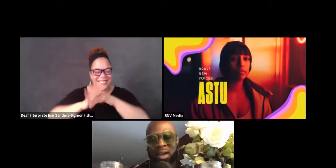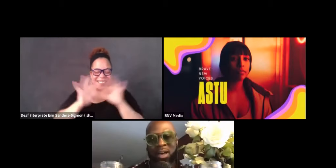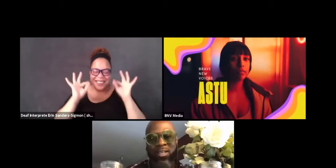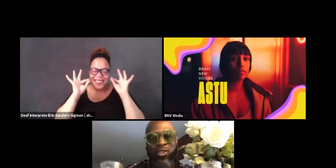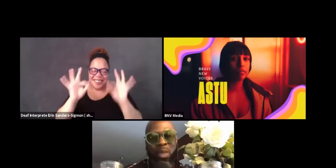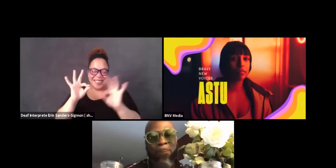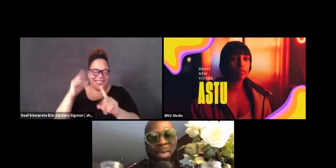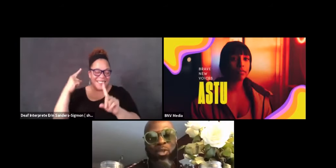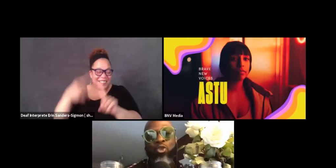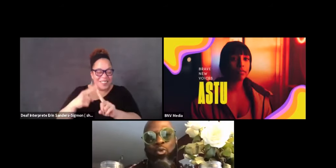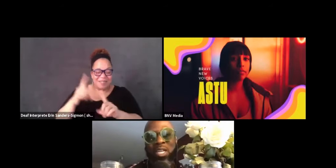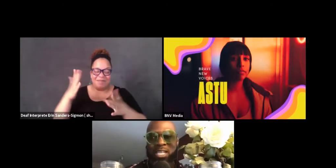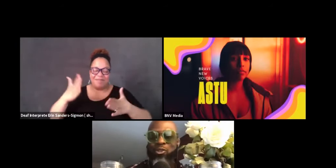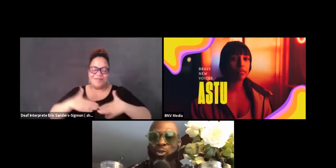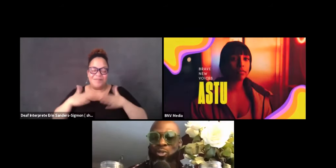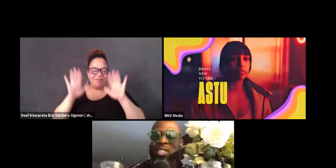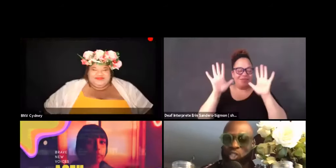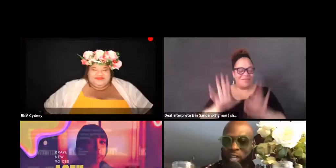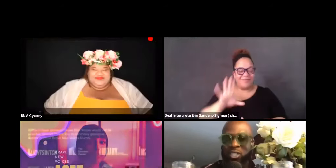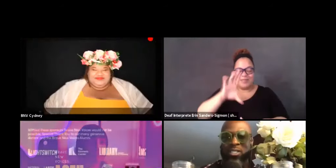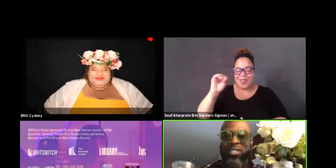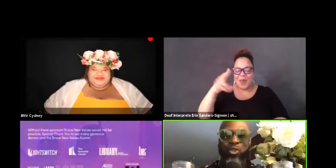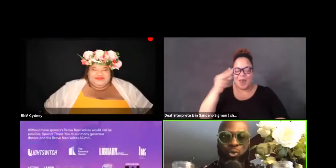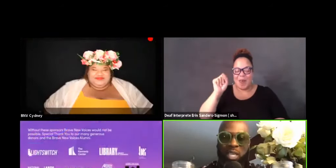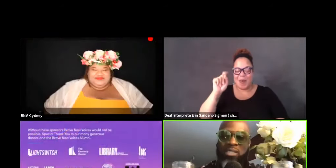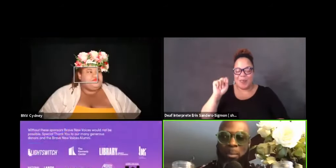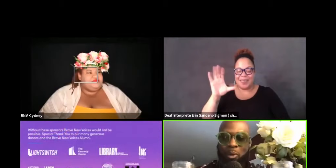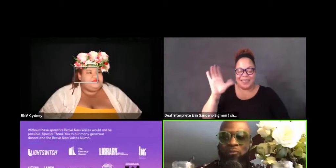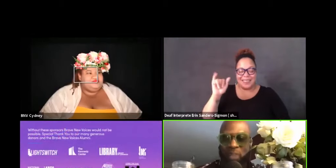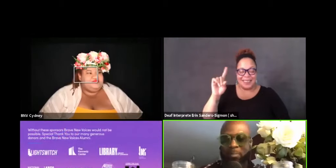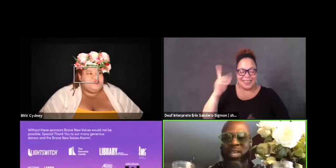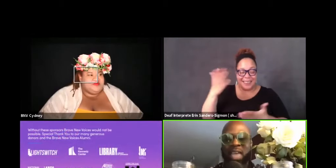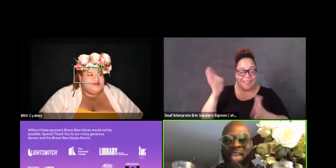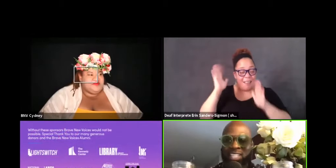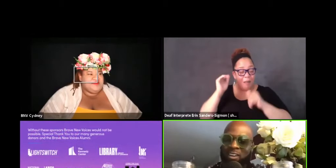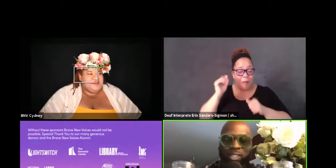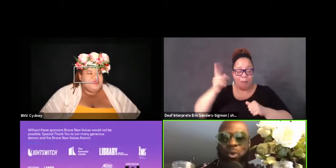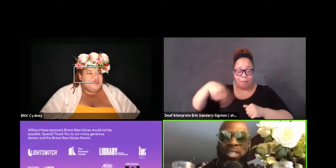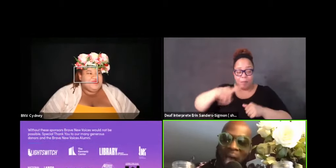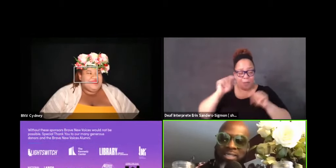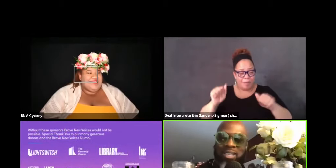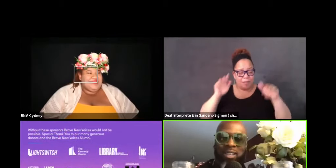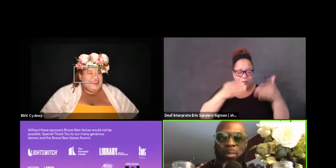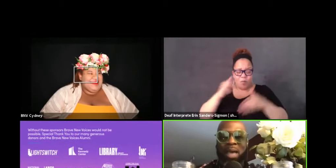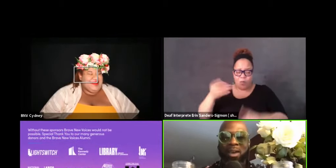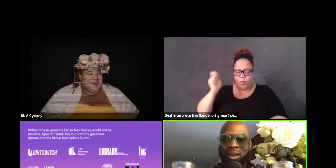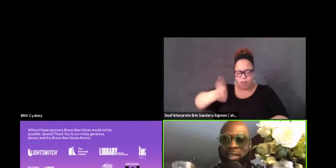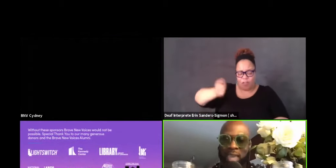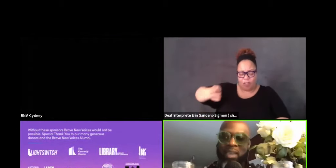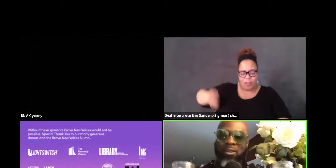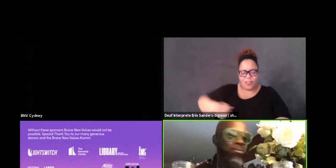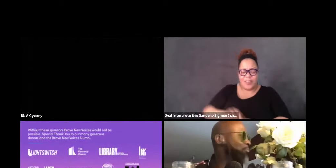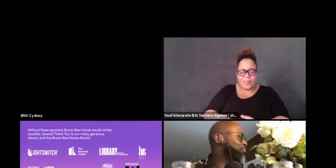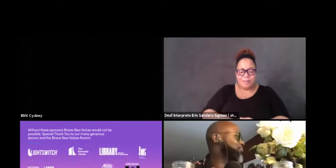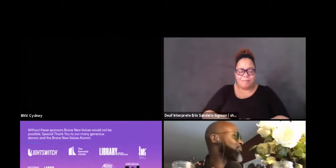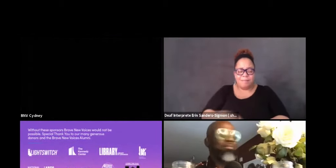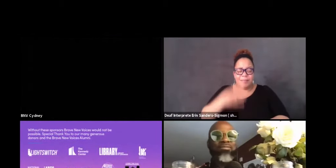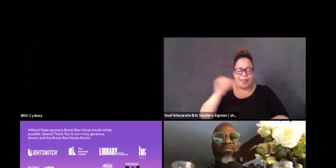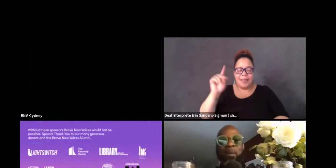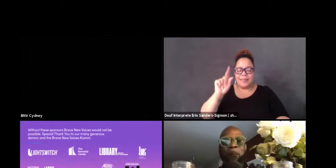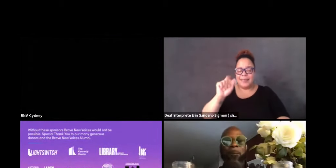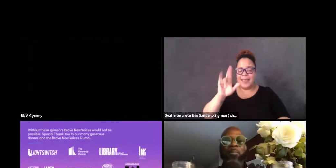Sid, so that maybe you can introduce the judges to the assembled family. And Darius, you are not stealing my candle.